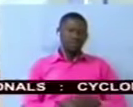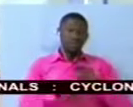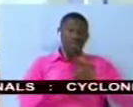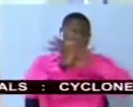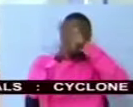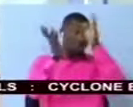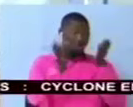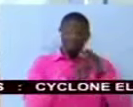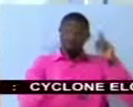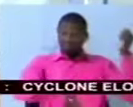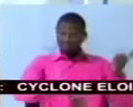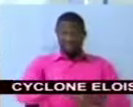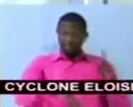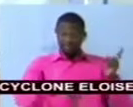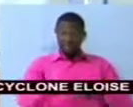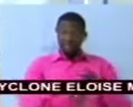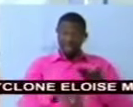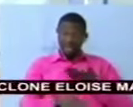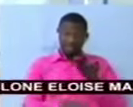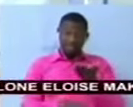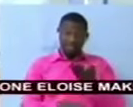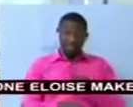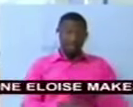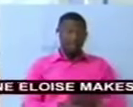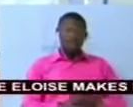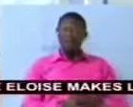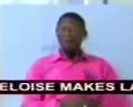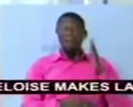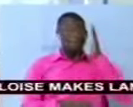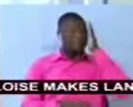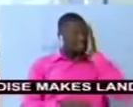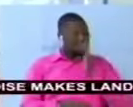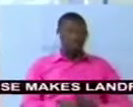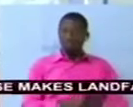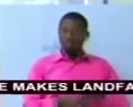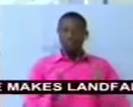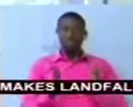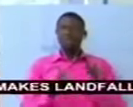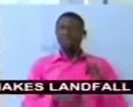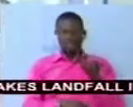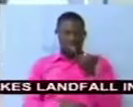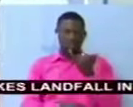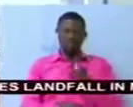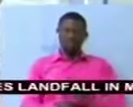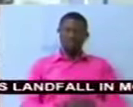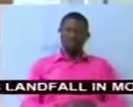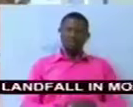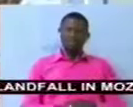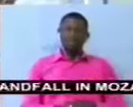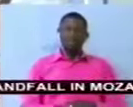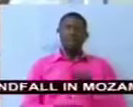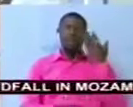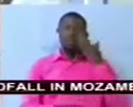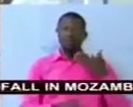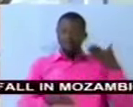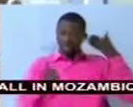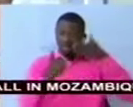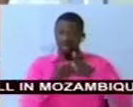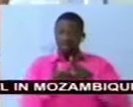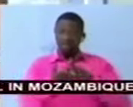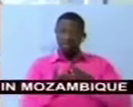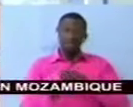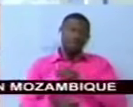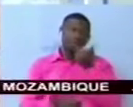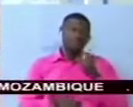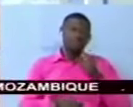Bu baa ba. Mercilessly. So when you arrived and the beating stopped, you said